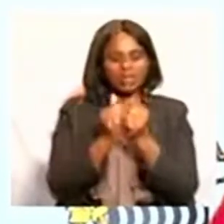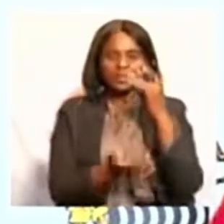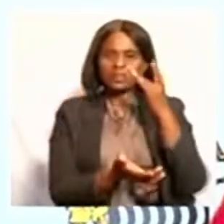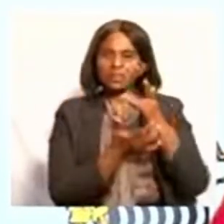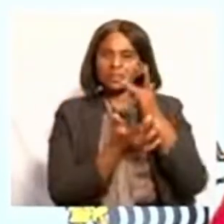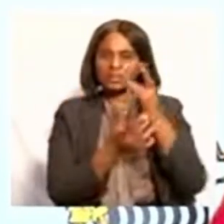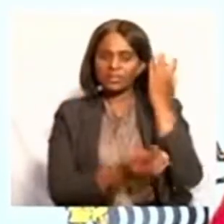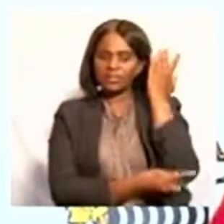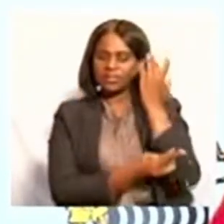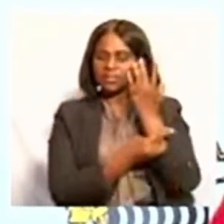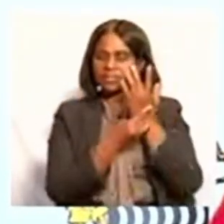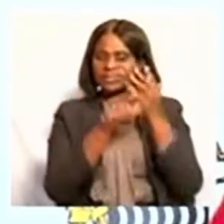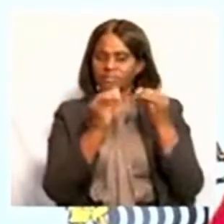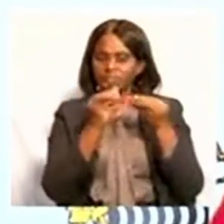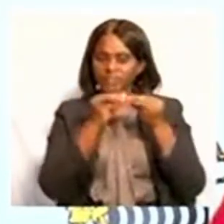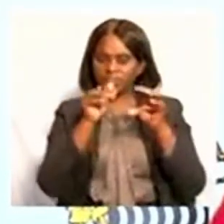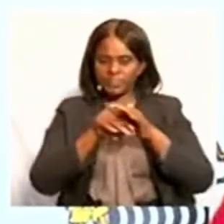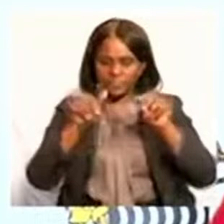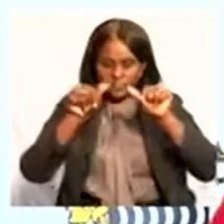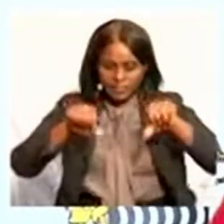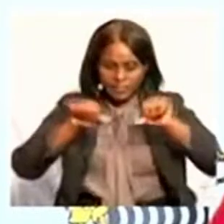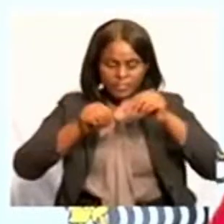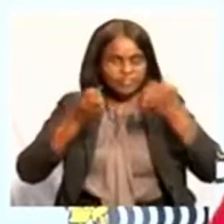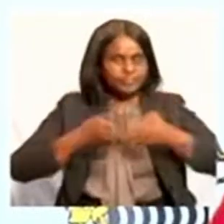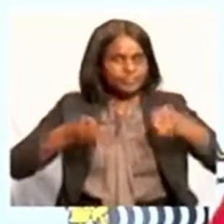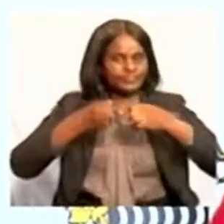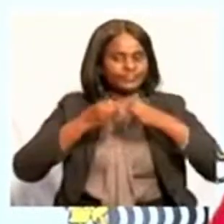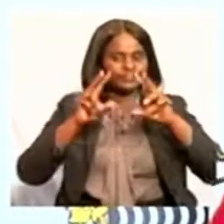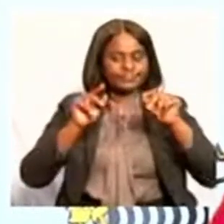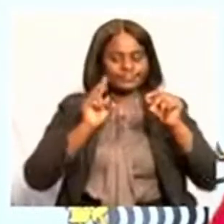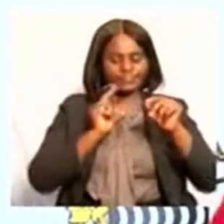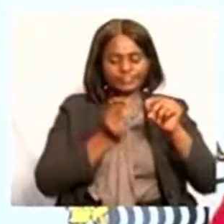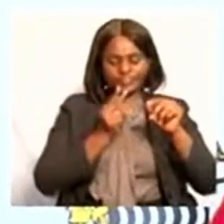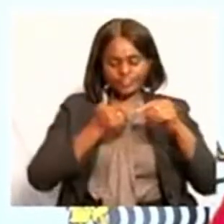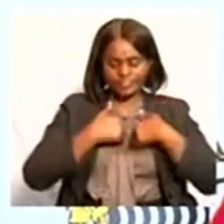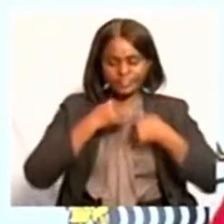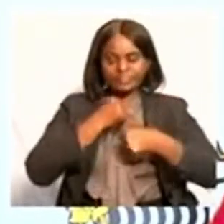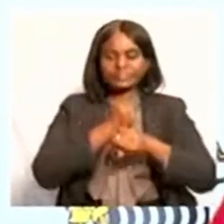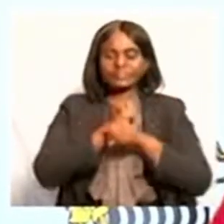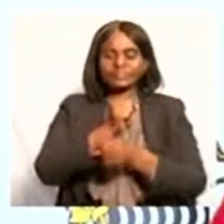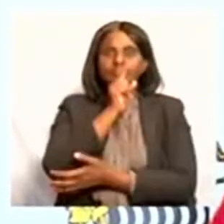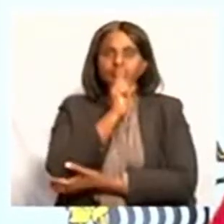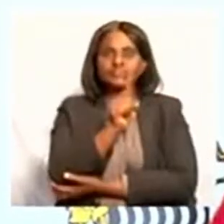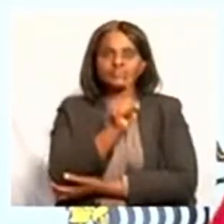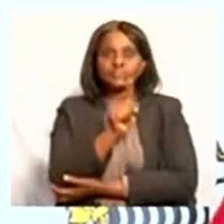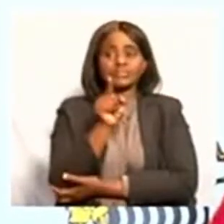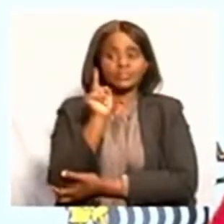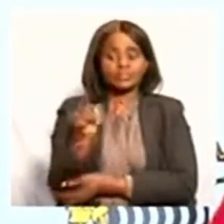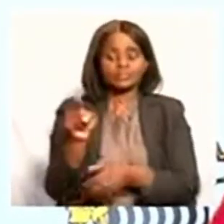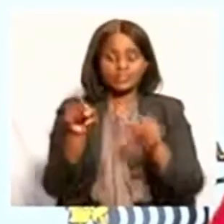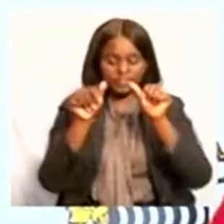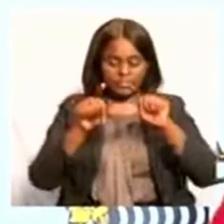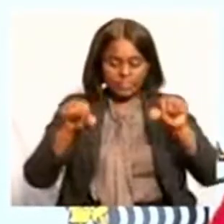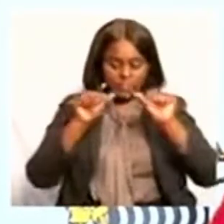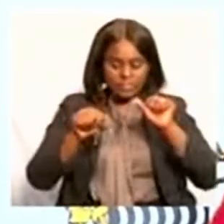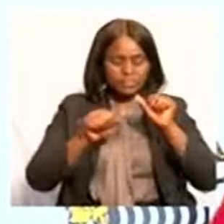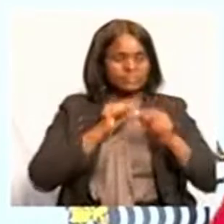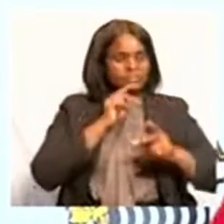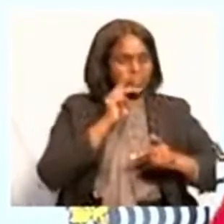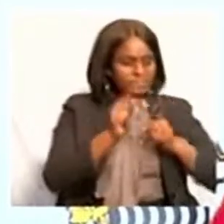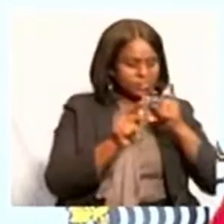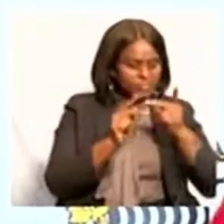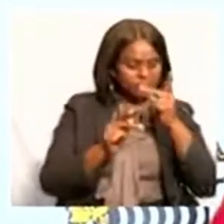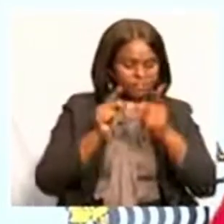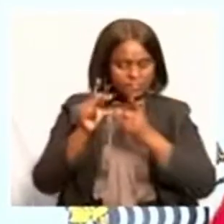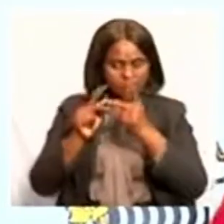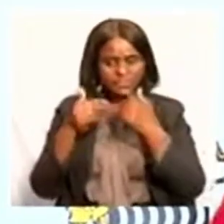technological developments in the auditing environment. So we've ensured that our audit process has